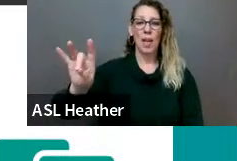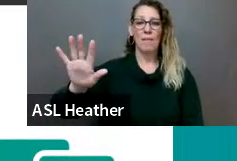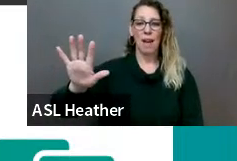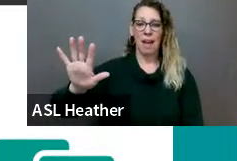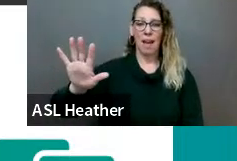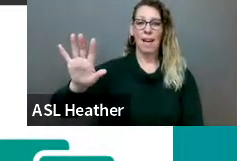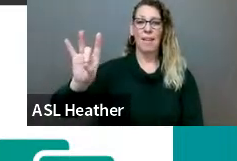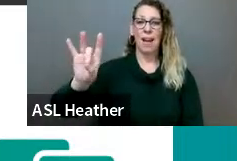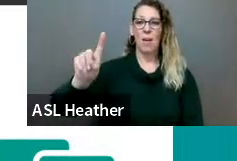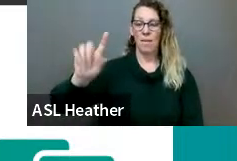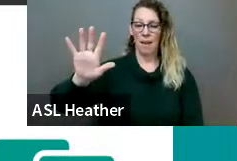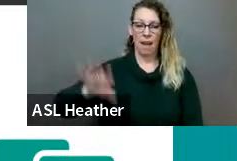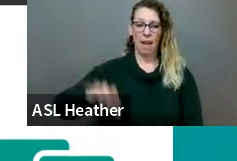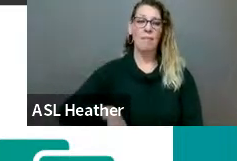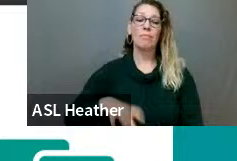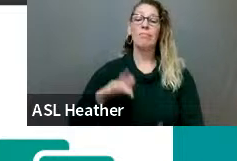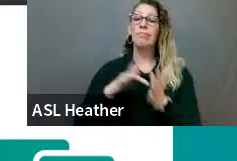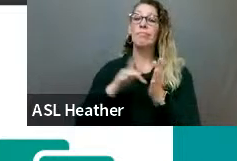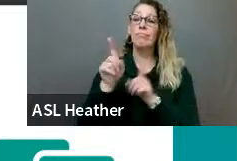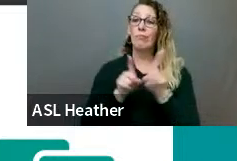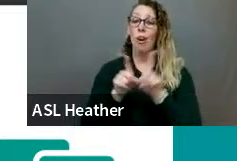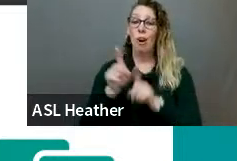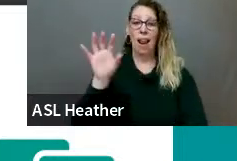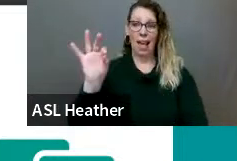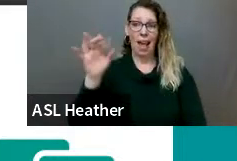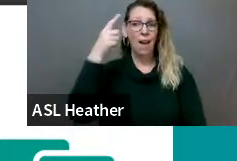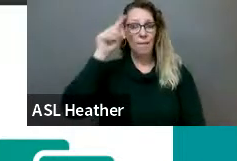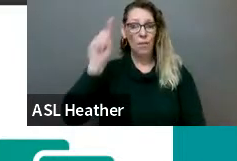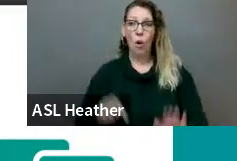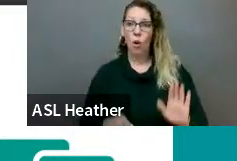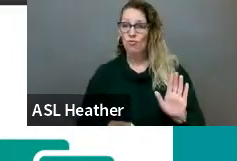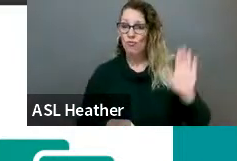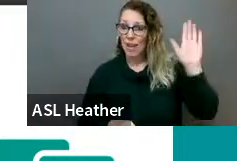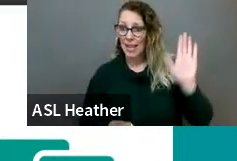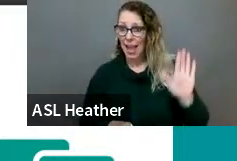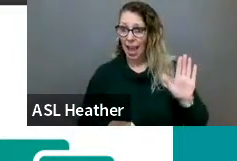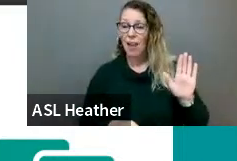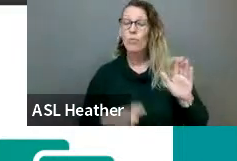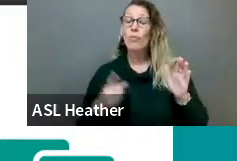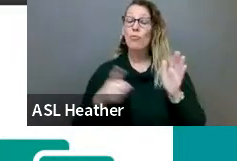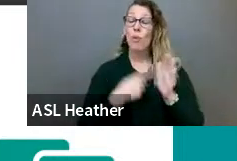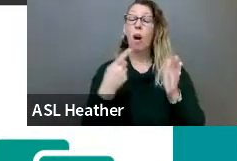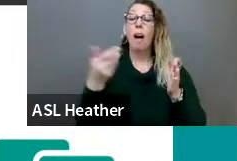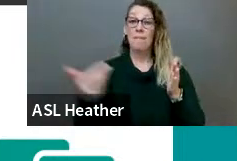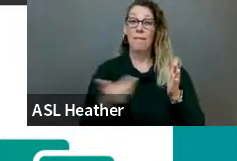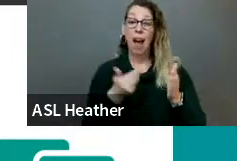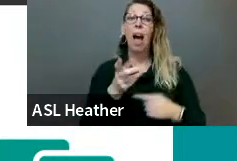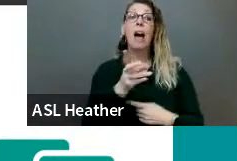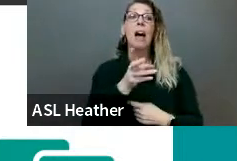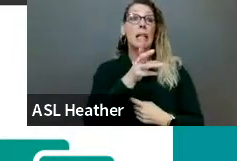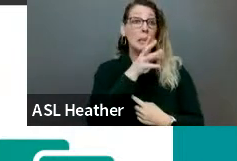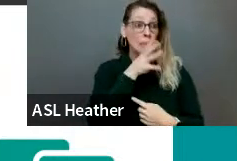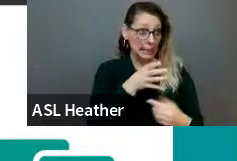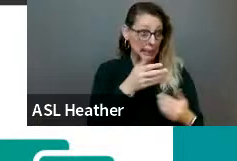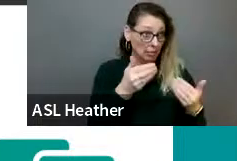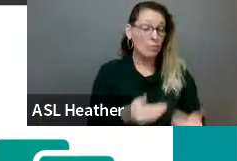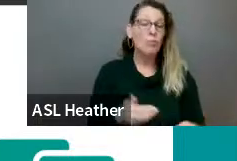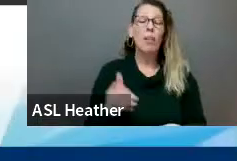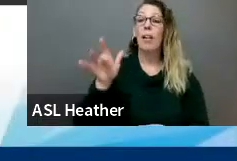385815. You'll dial *9 to raise your hand. And after you're invited to speak, you'll dial *6 to unmute